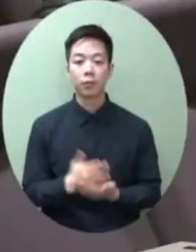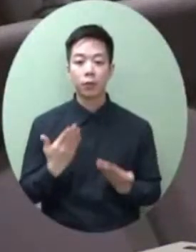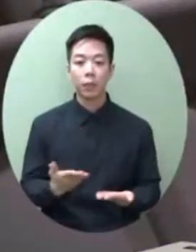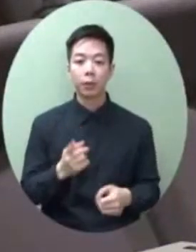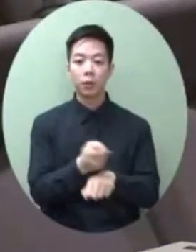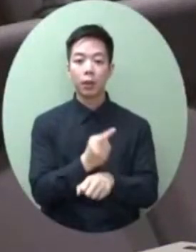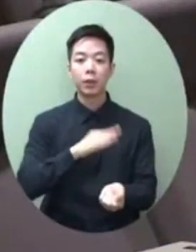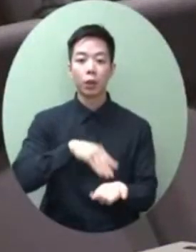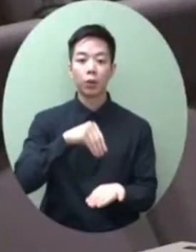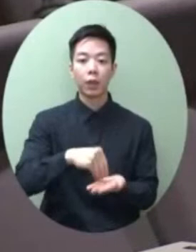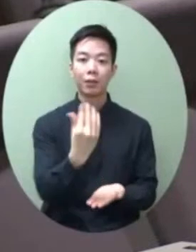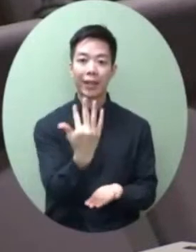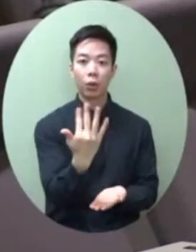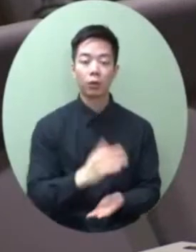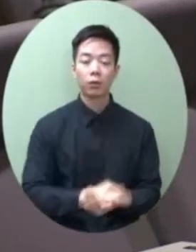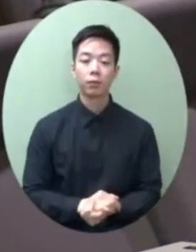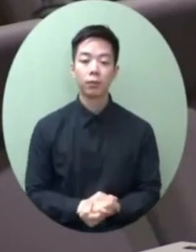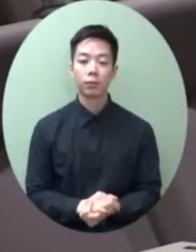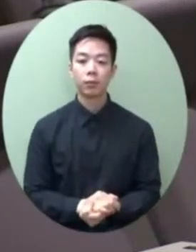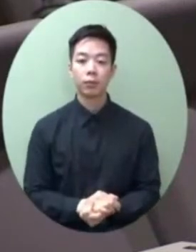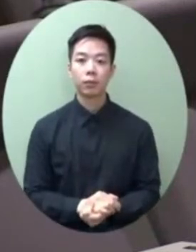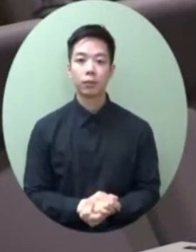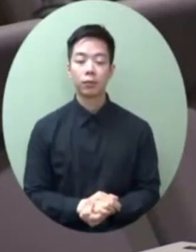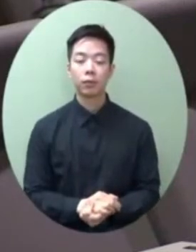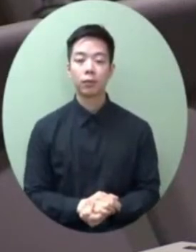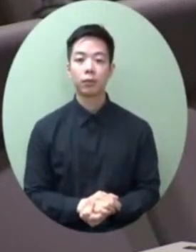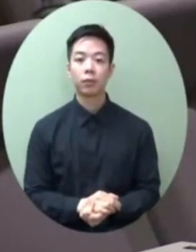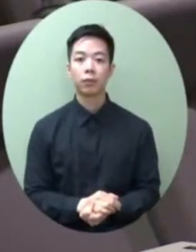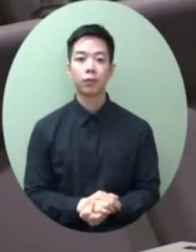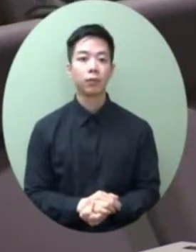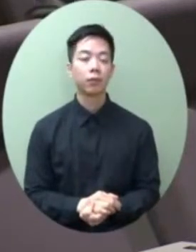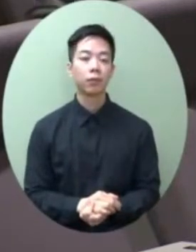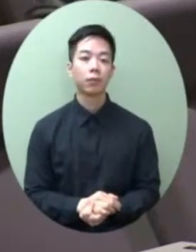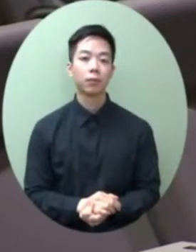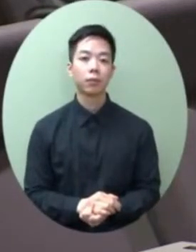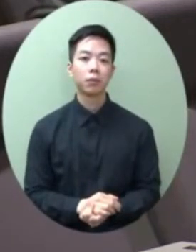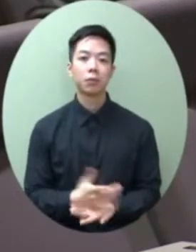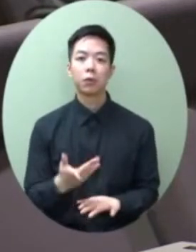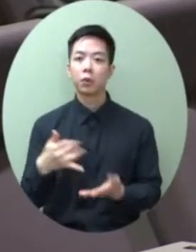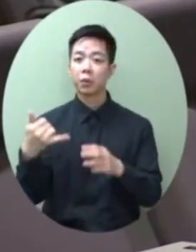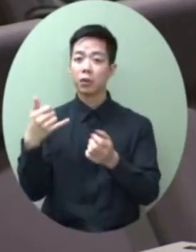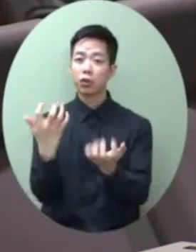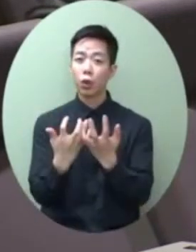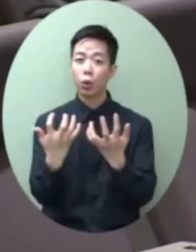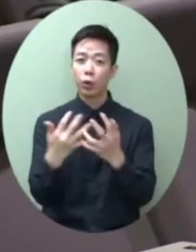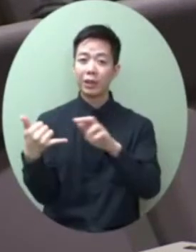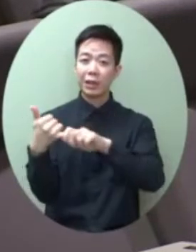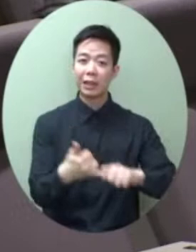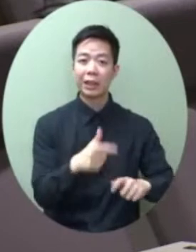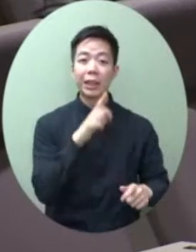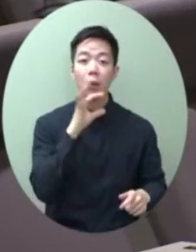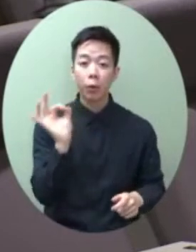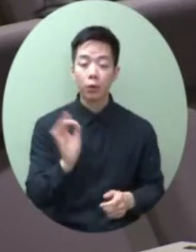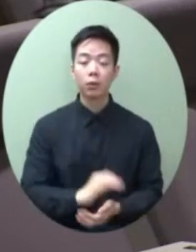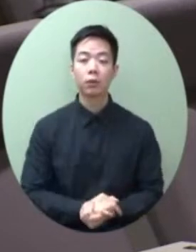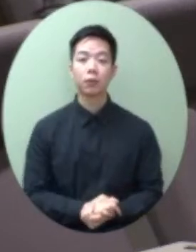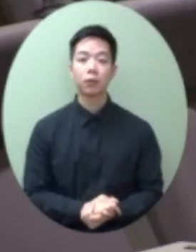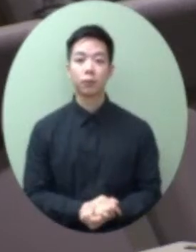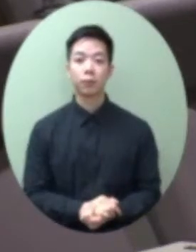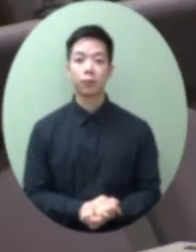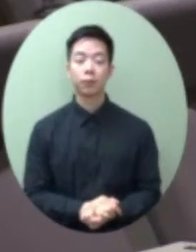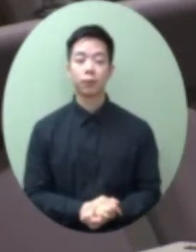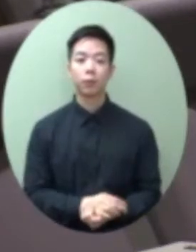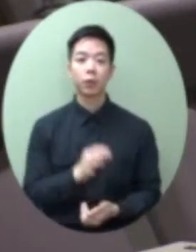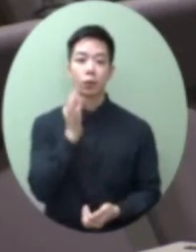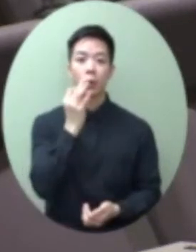if there are any figures, is this figure delayed? Can I also ask any update on how many children under 5 years old